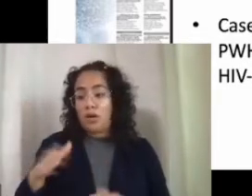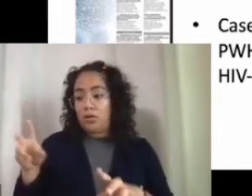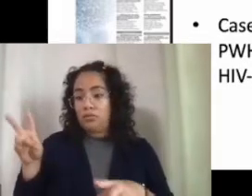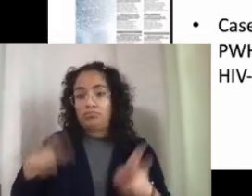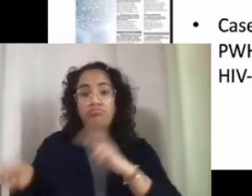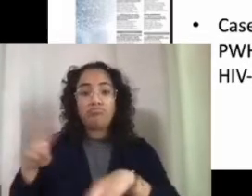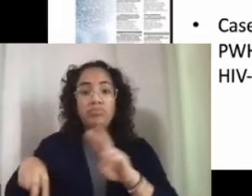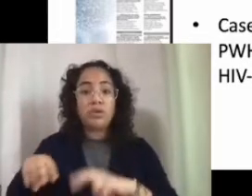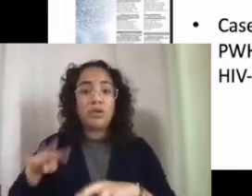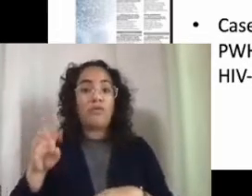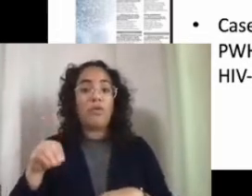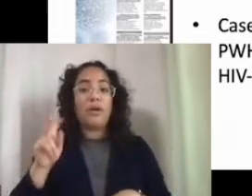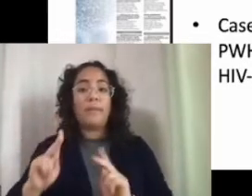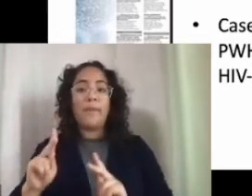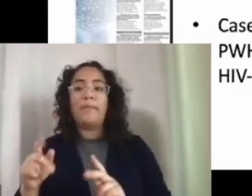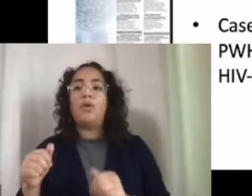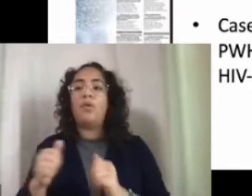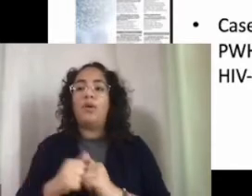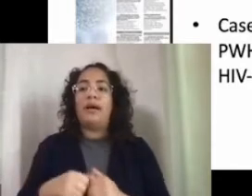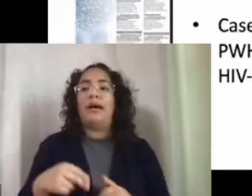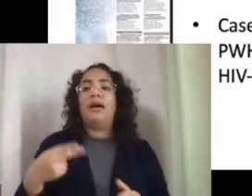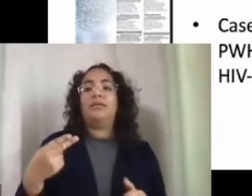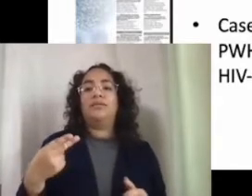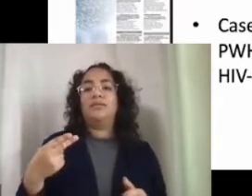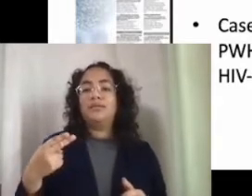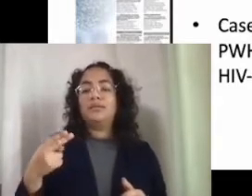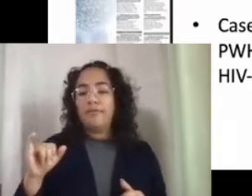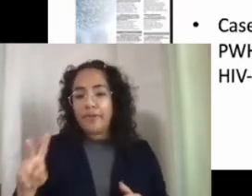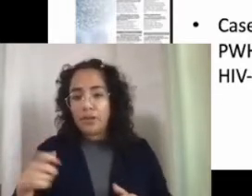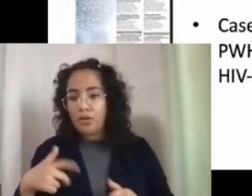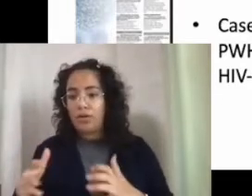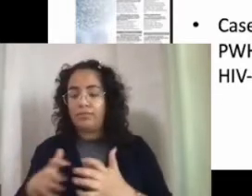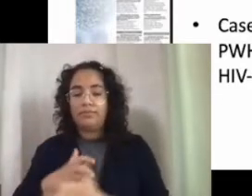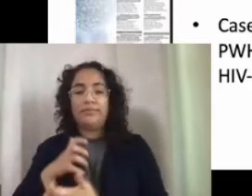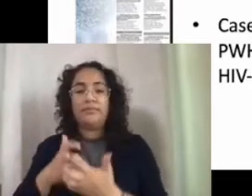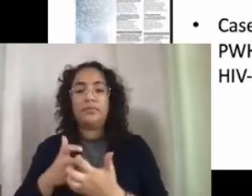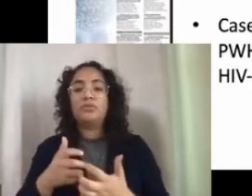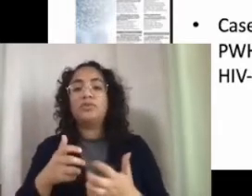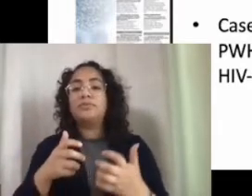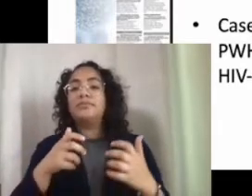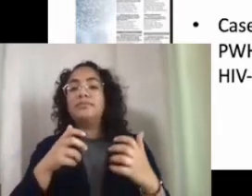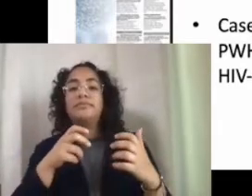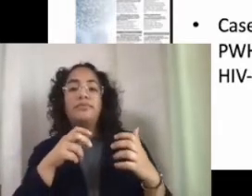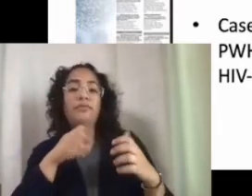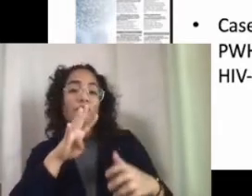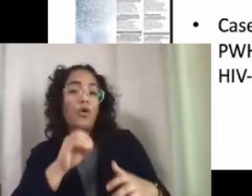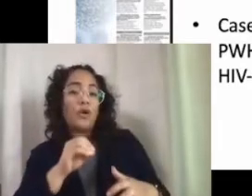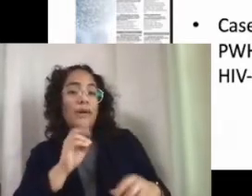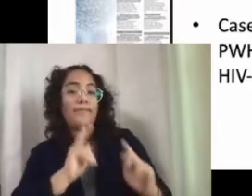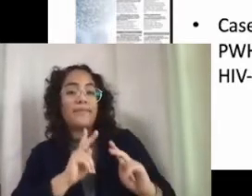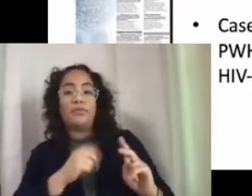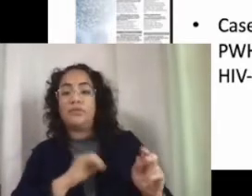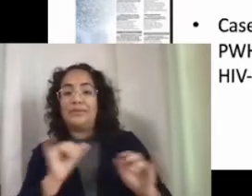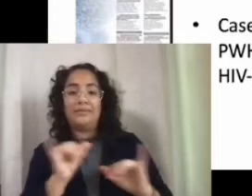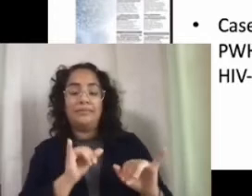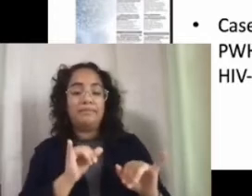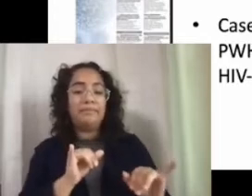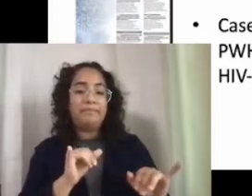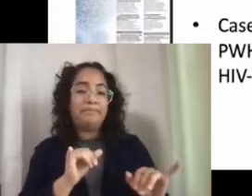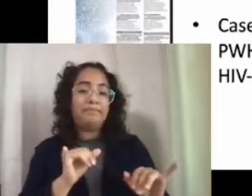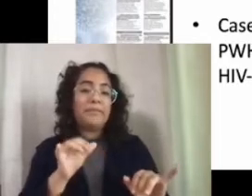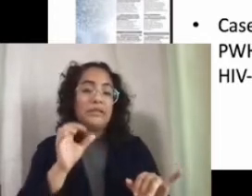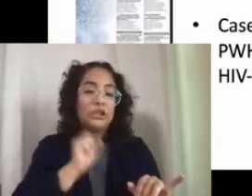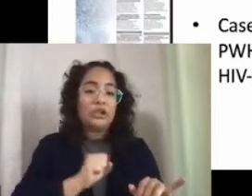study with HIV, and we matched them to 40 people who were similar age,